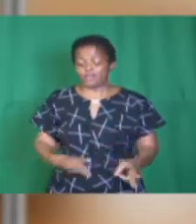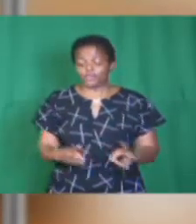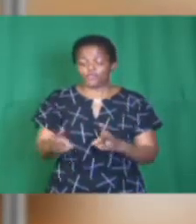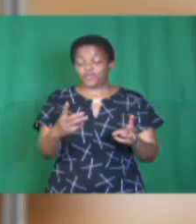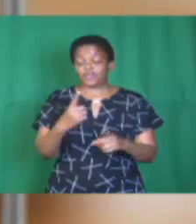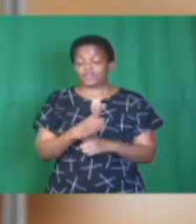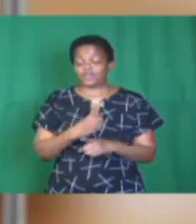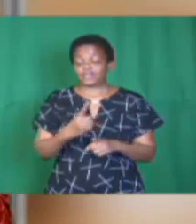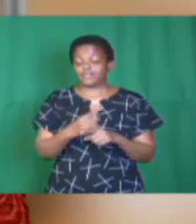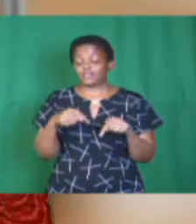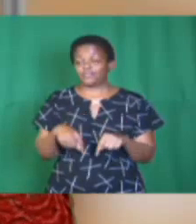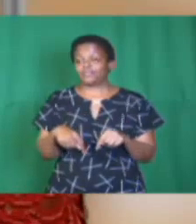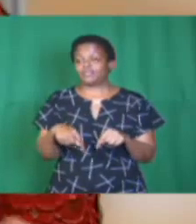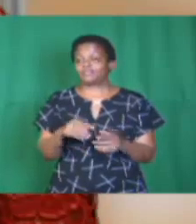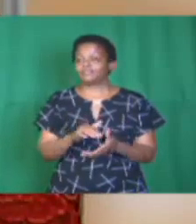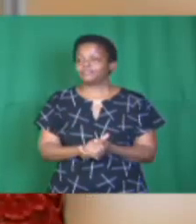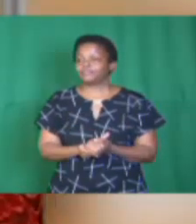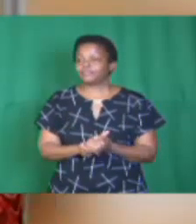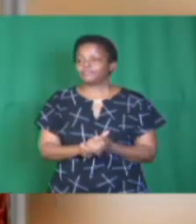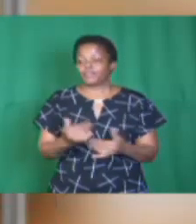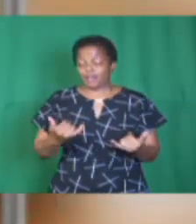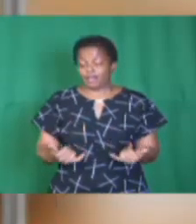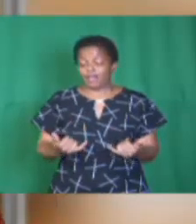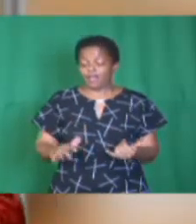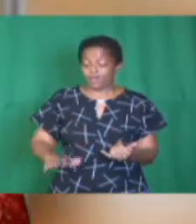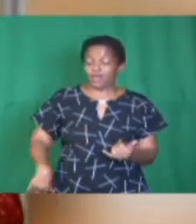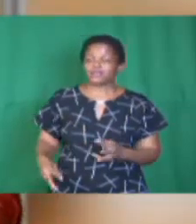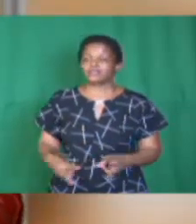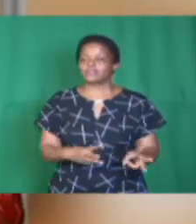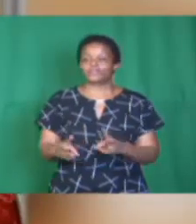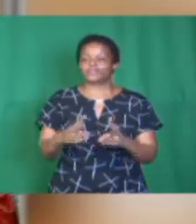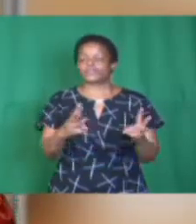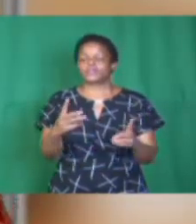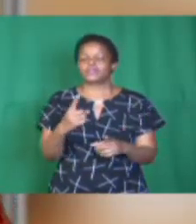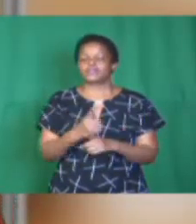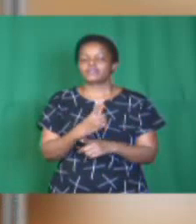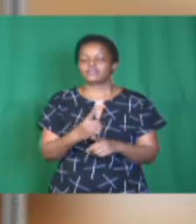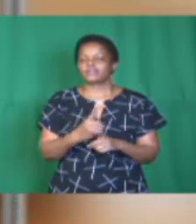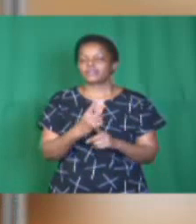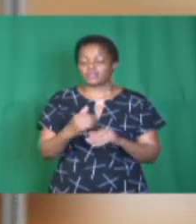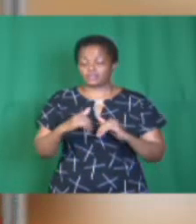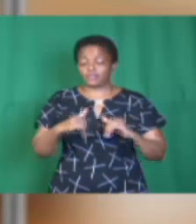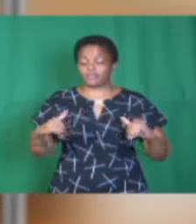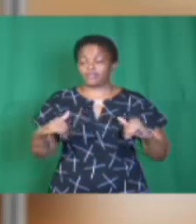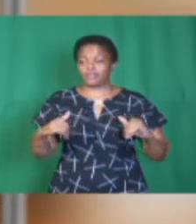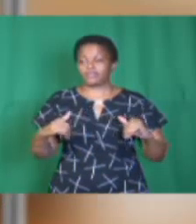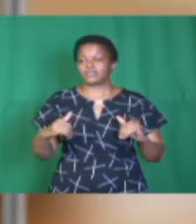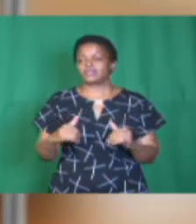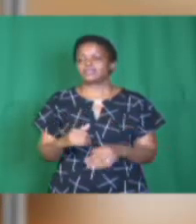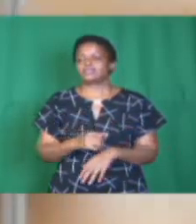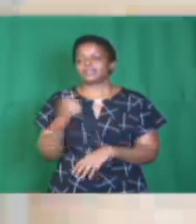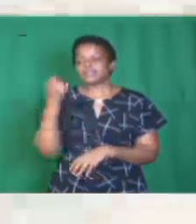are going to use, that we are going to look at, the method for separating mixtures will be